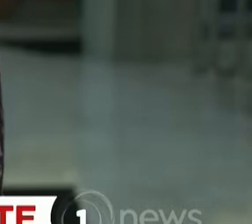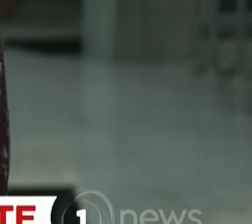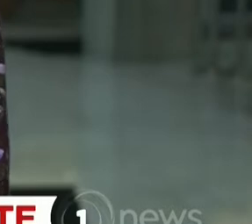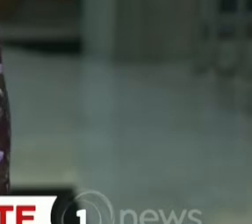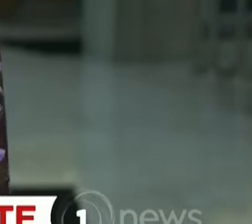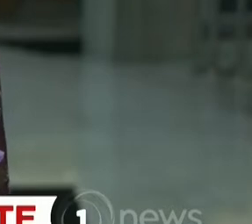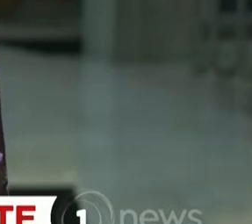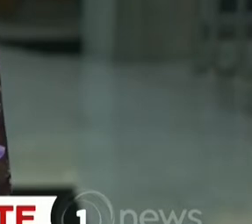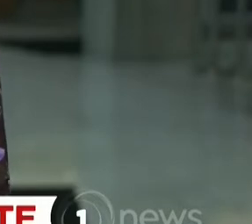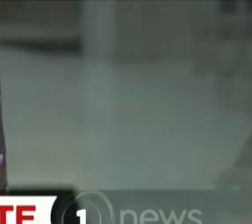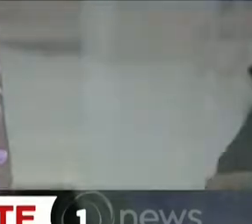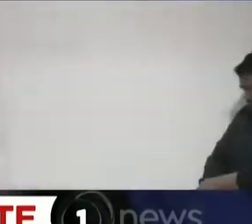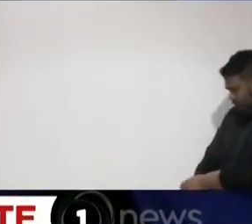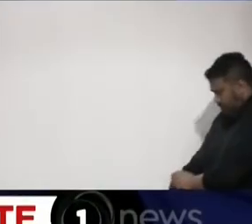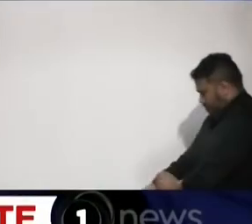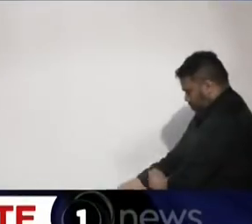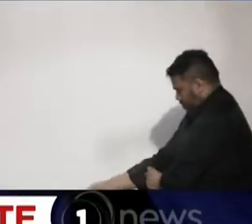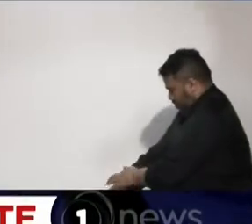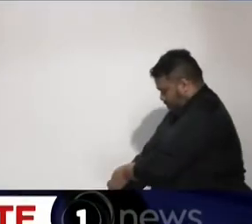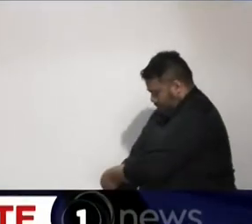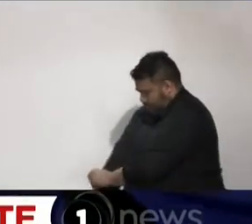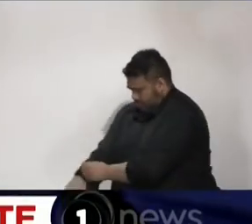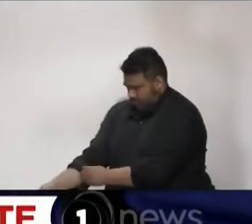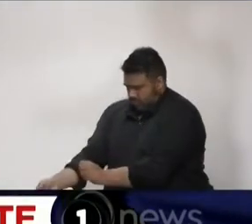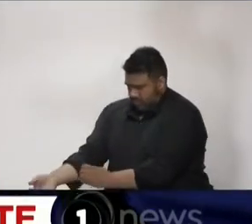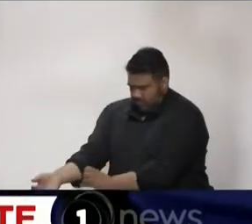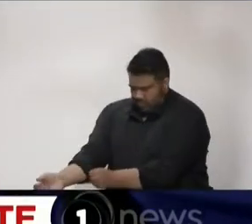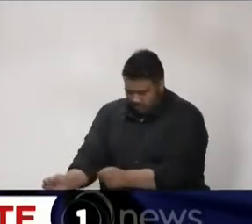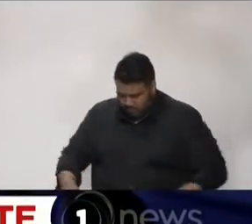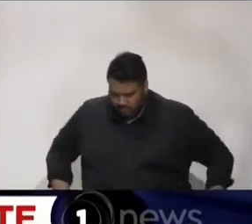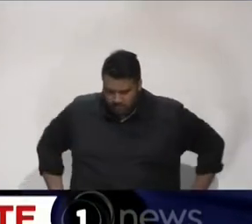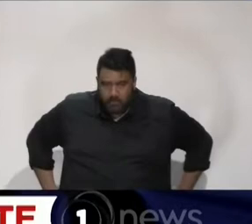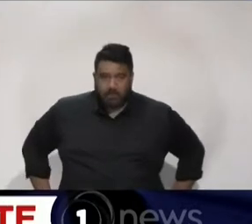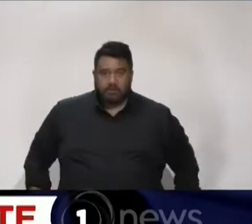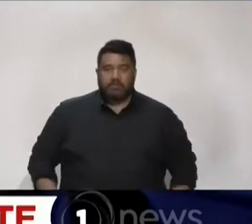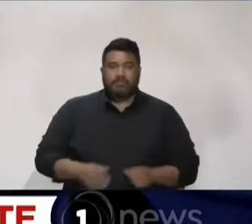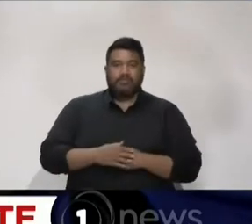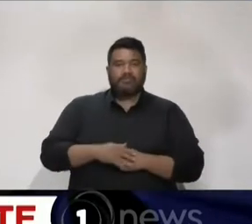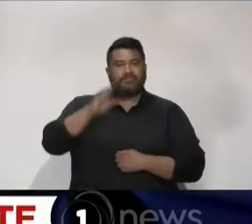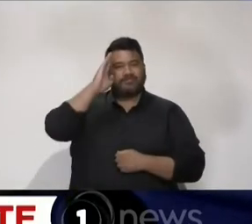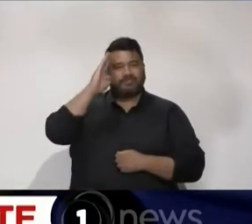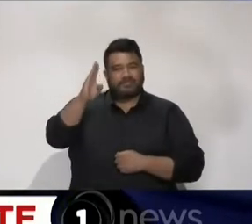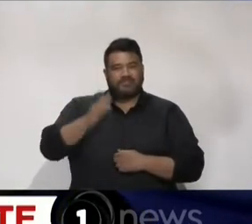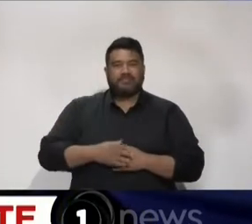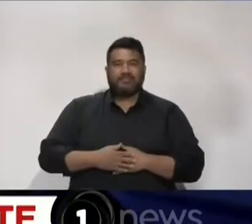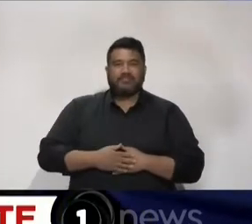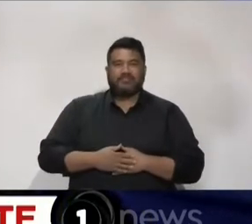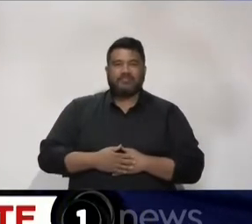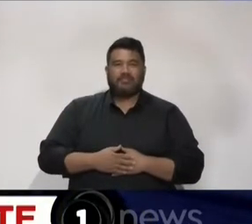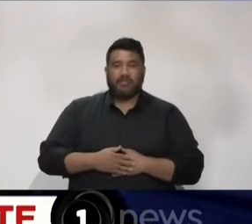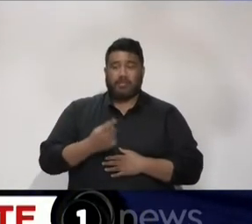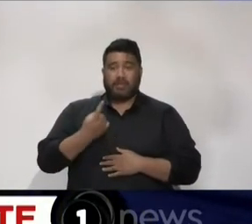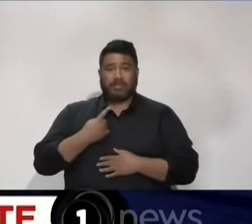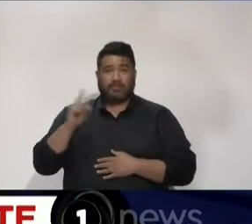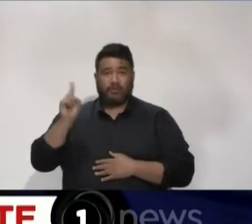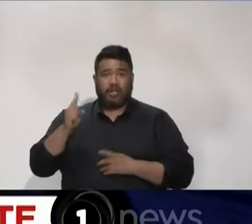a report into contact tracing. Now, this has become increasingly important as a lot of us are using our apps. Let's throw to